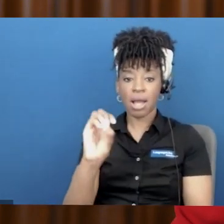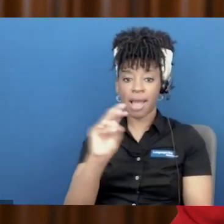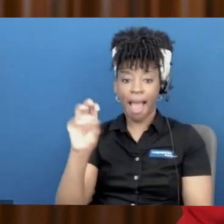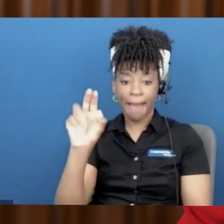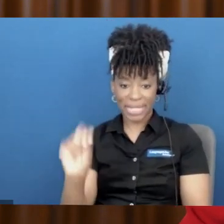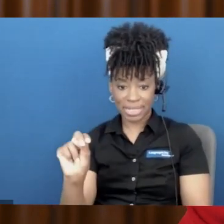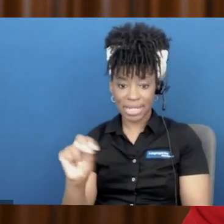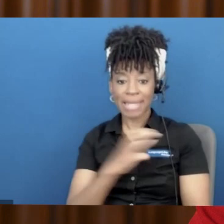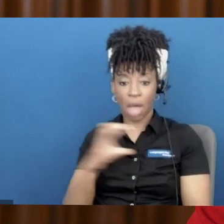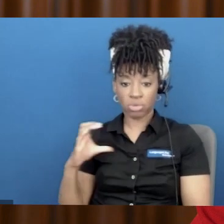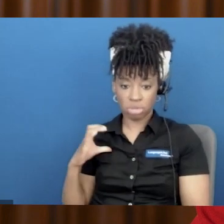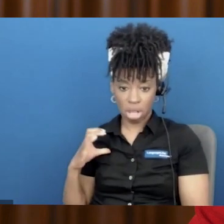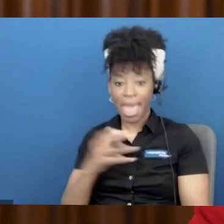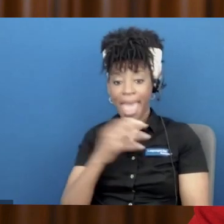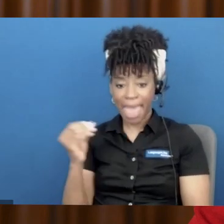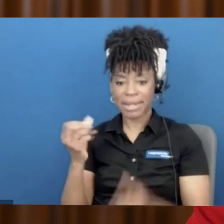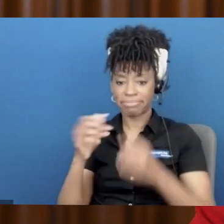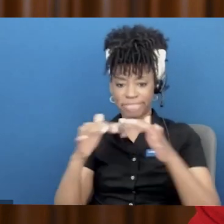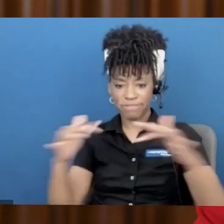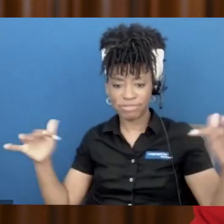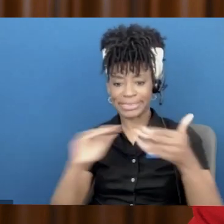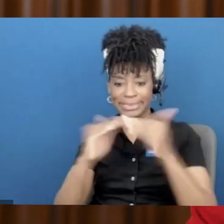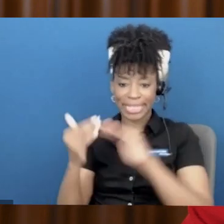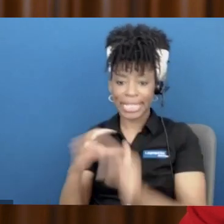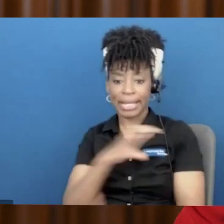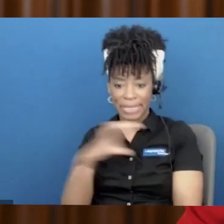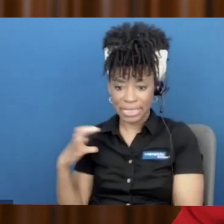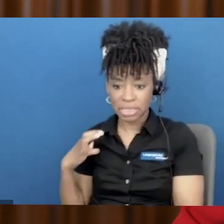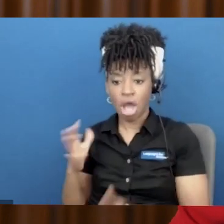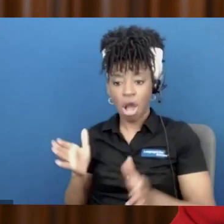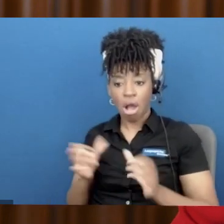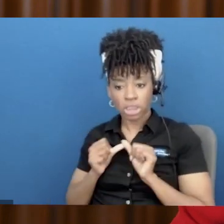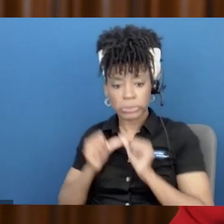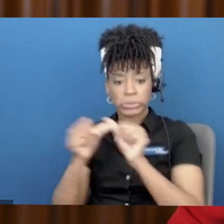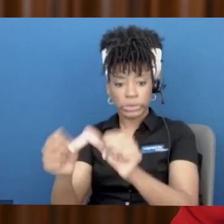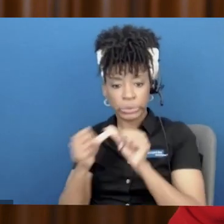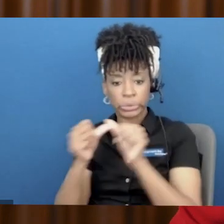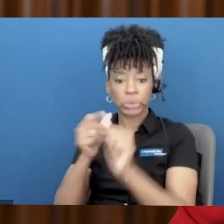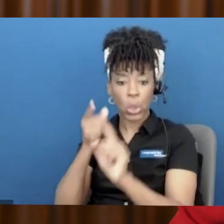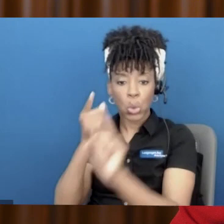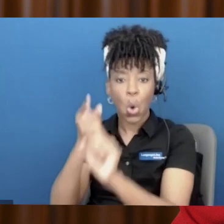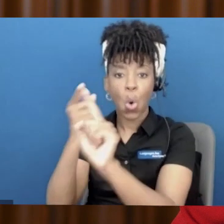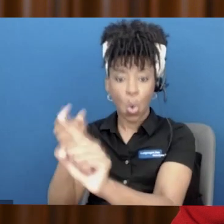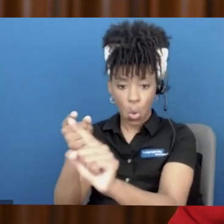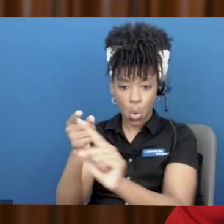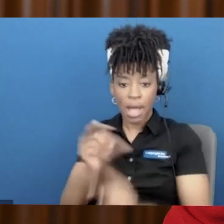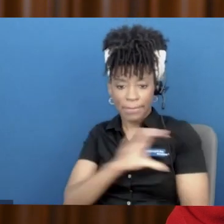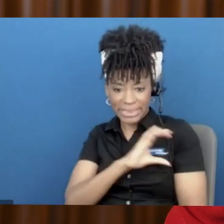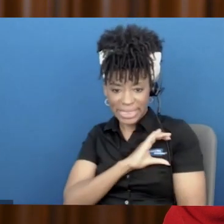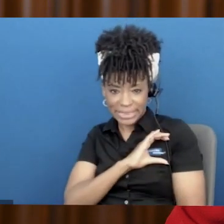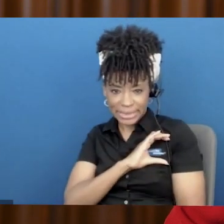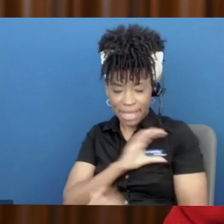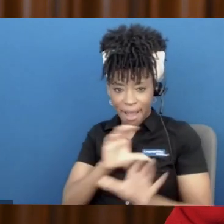including a police monitor, a civilian oversight board, and other recommendations from the ad hoc task force on police policy and procedure.